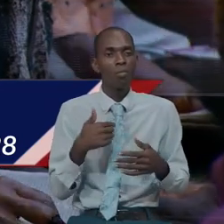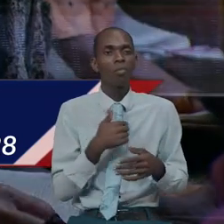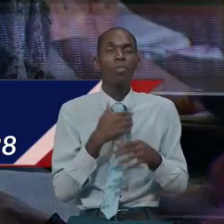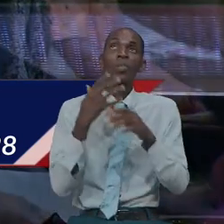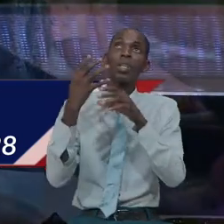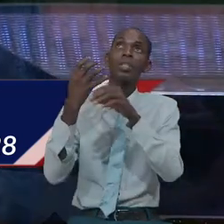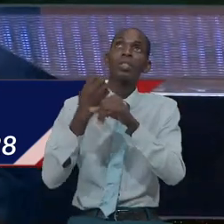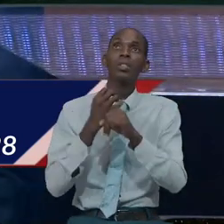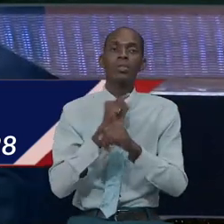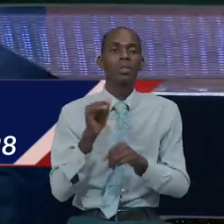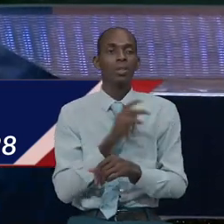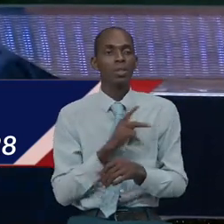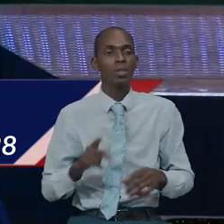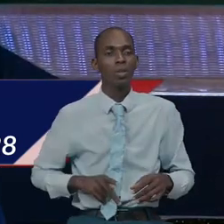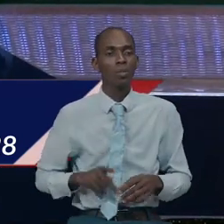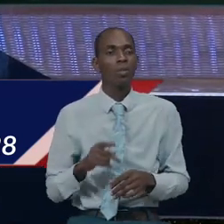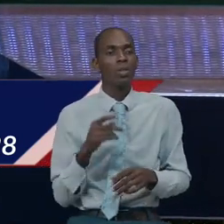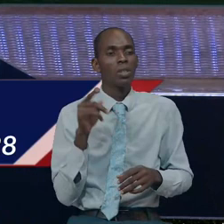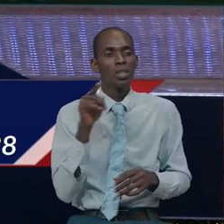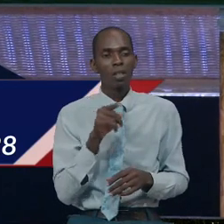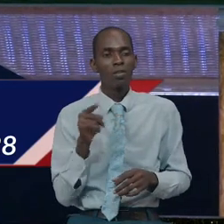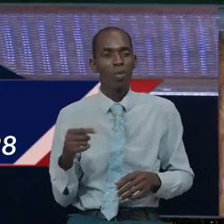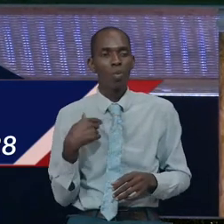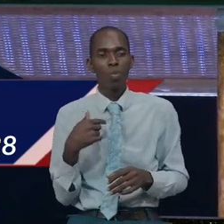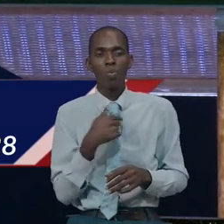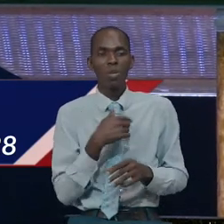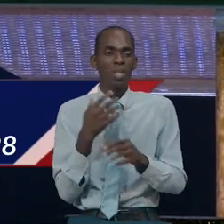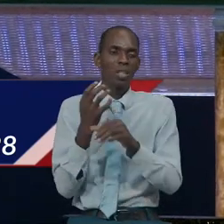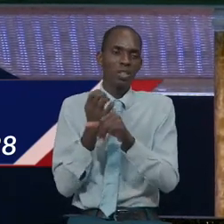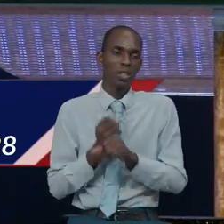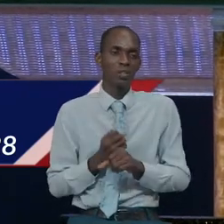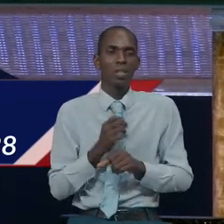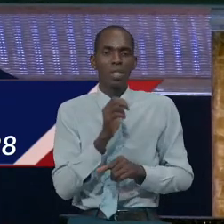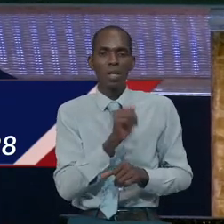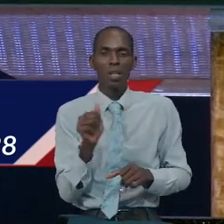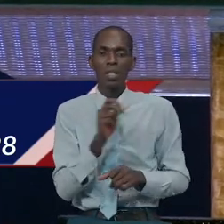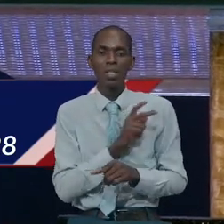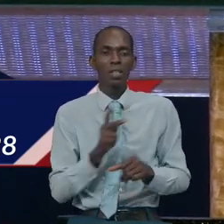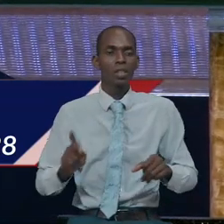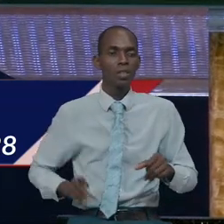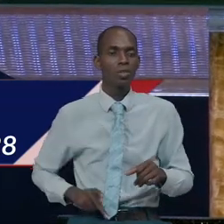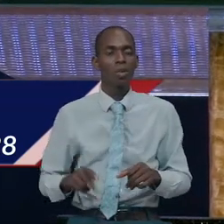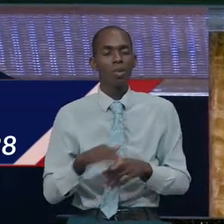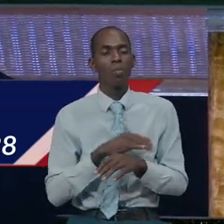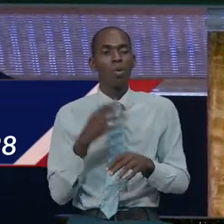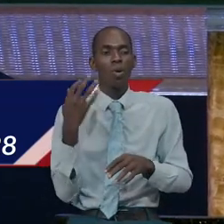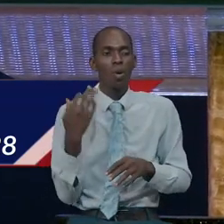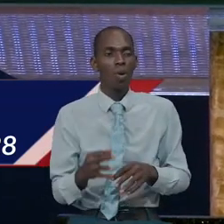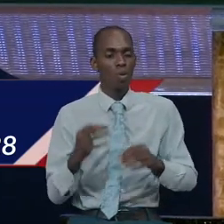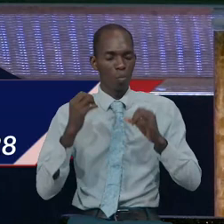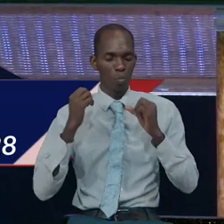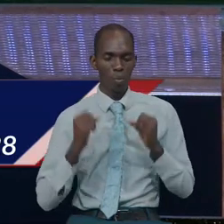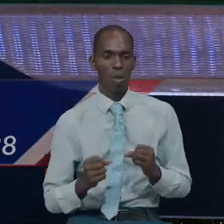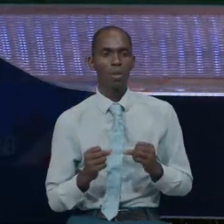kingdom, the kingdom of peace. Therefore, we receiving a kingdom, a kingdom with dominion that